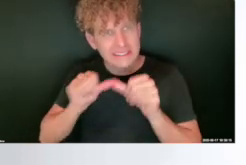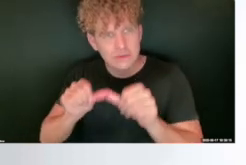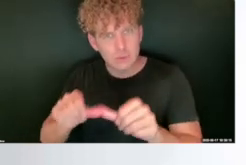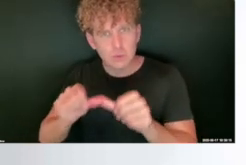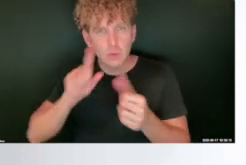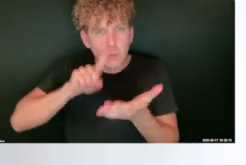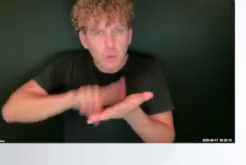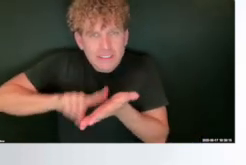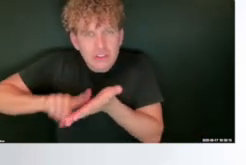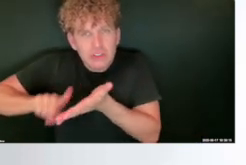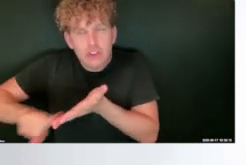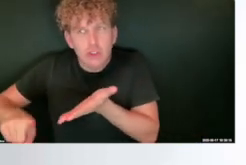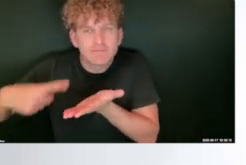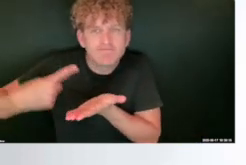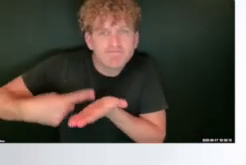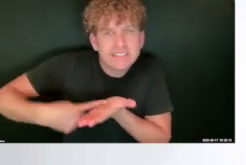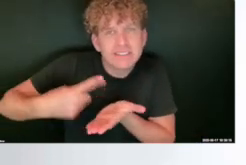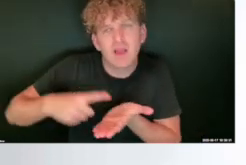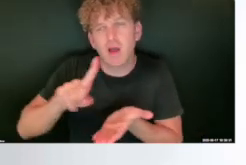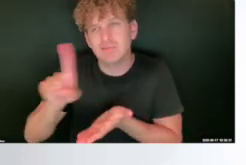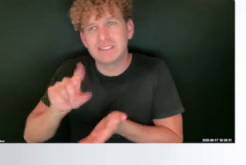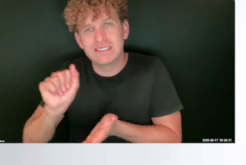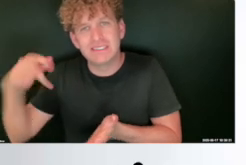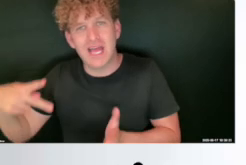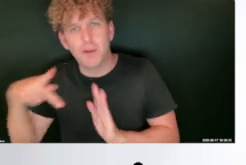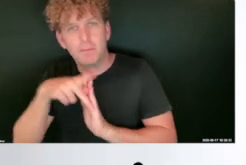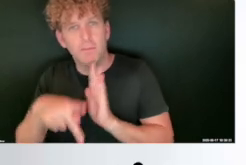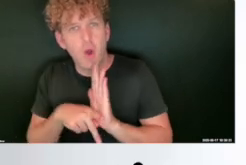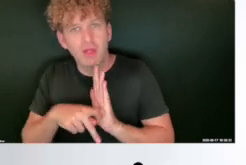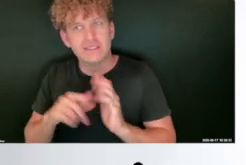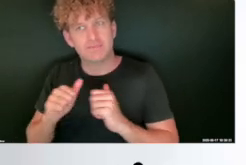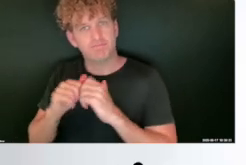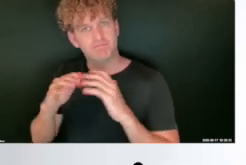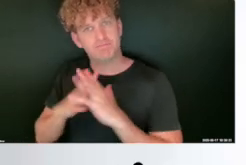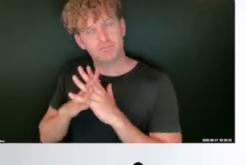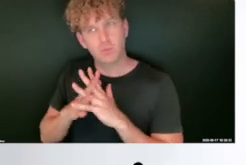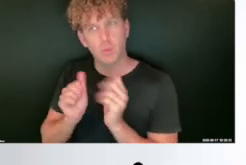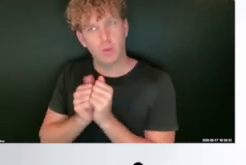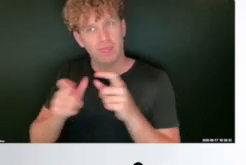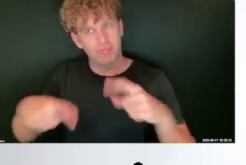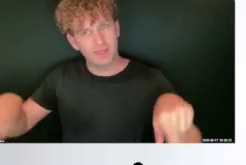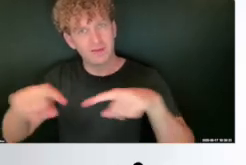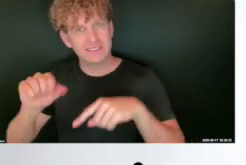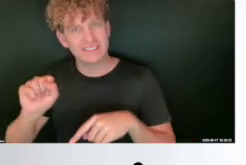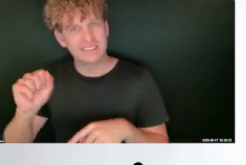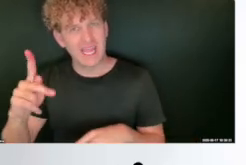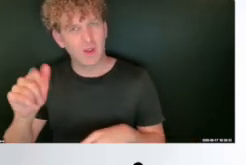slide beforehand. But now I'll go ahead and hand it over for questions and comments.